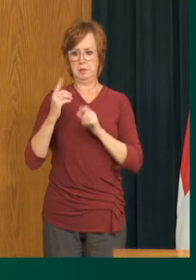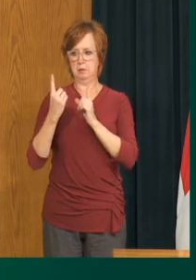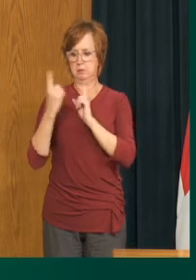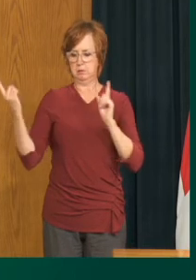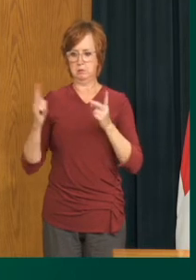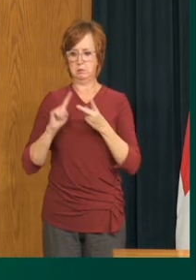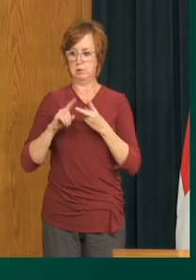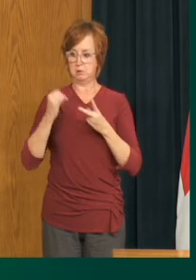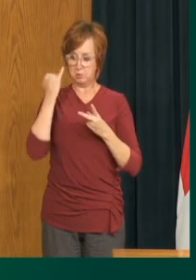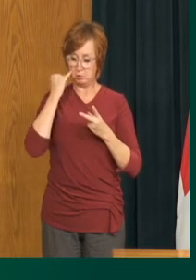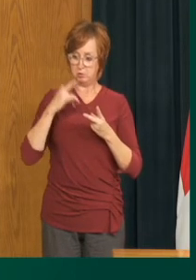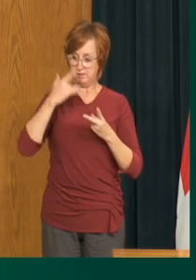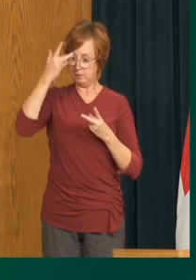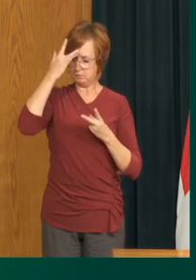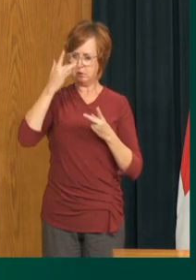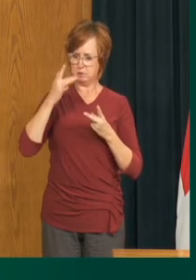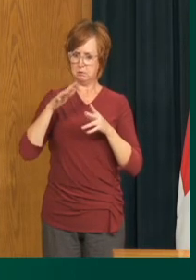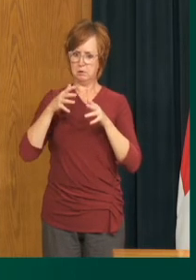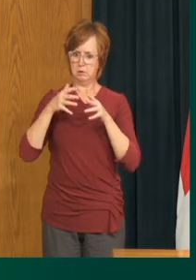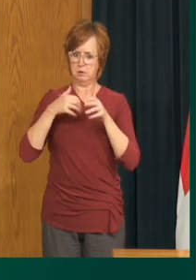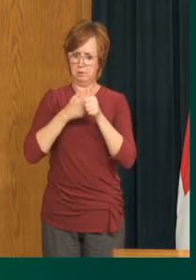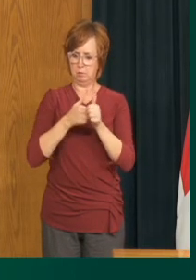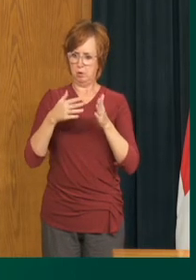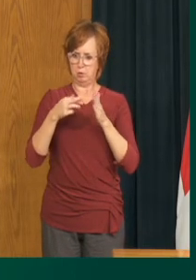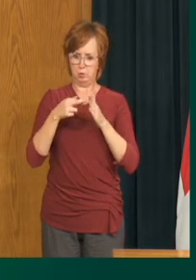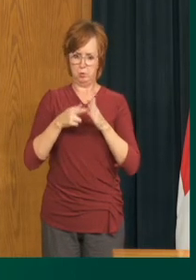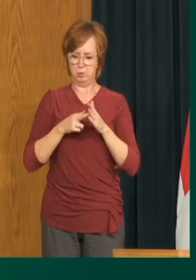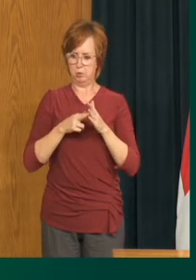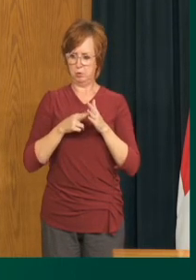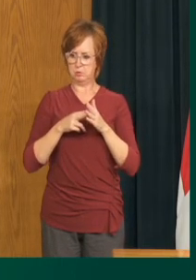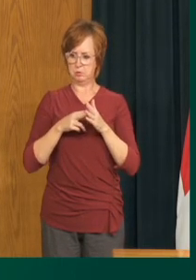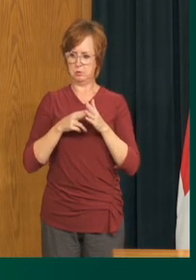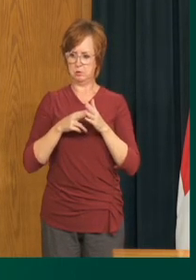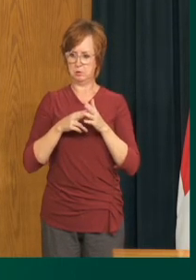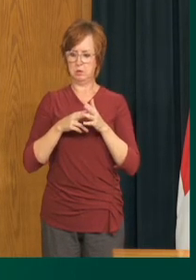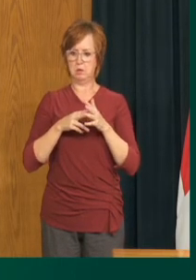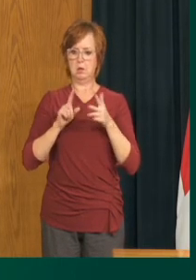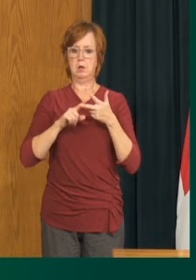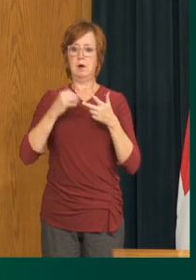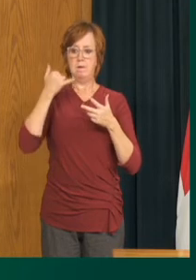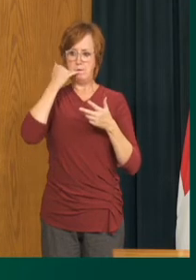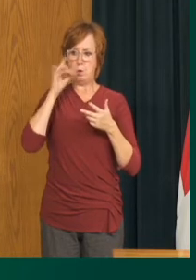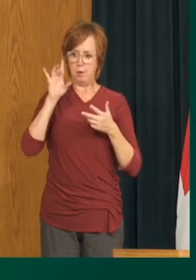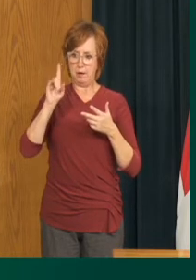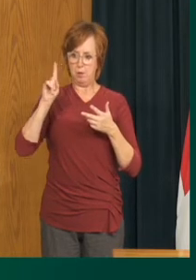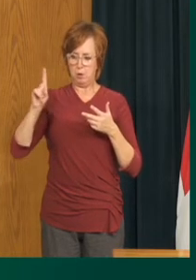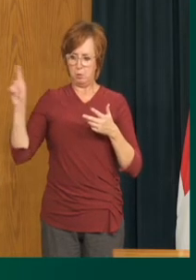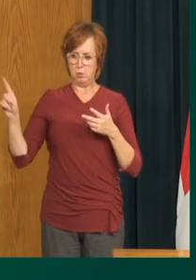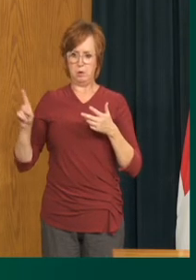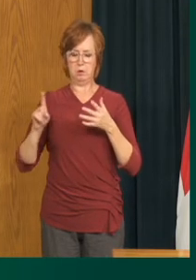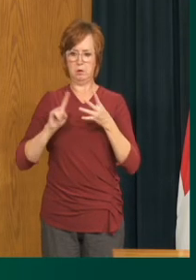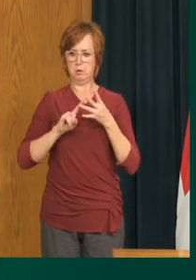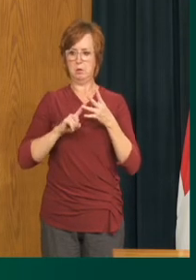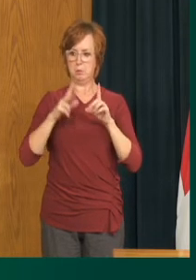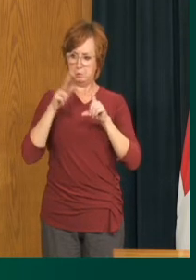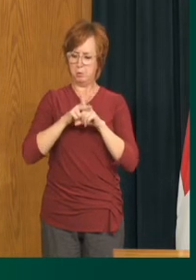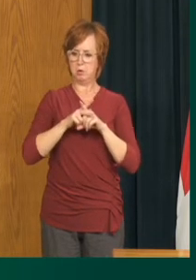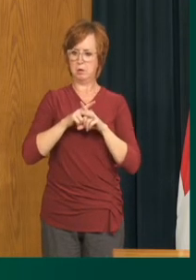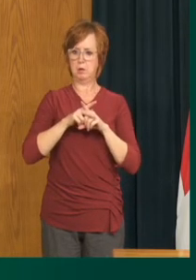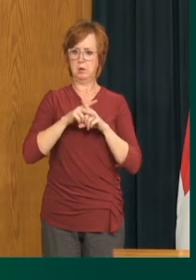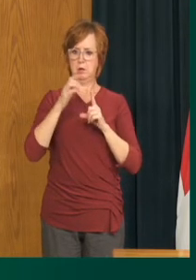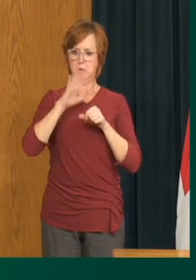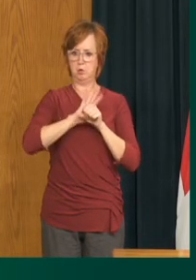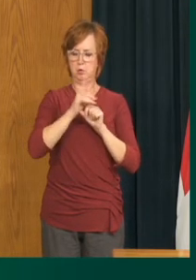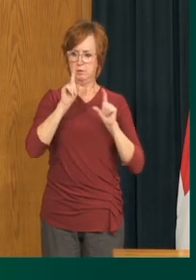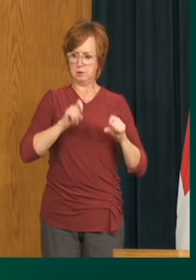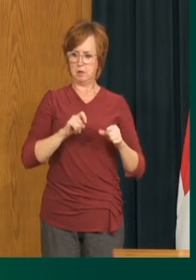certainly should follow the public health guidelines and not go out, and likely dial 811 and book yourself in for a COVID-19 test